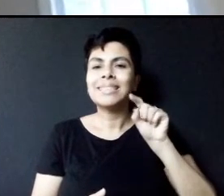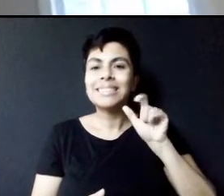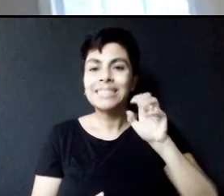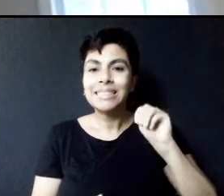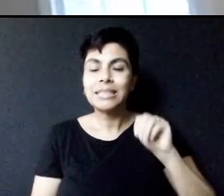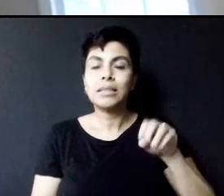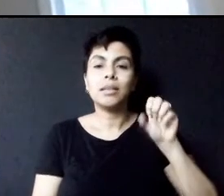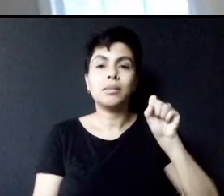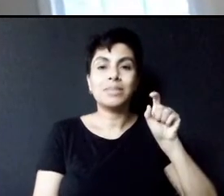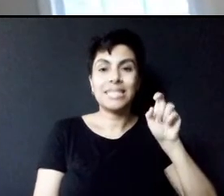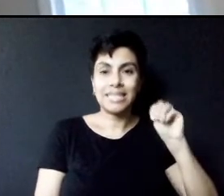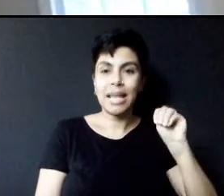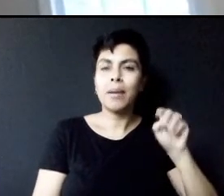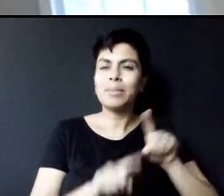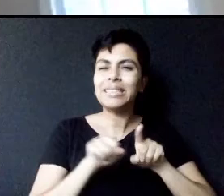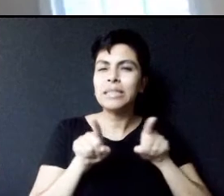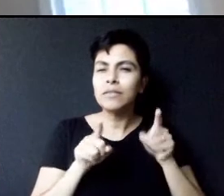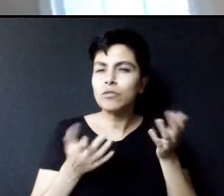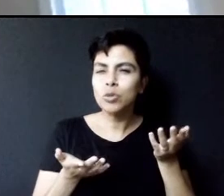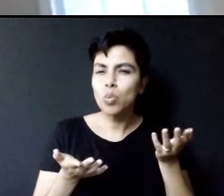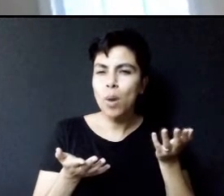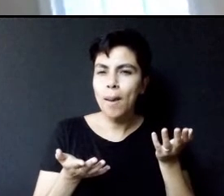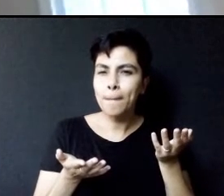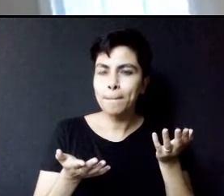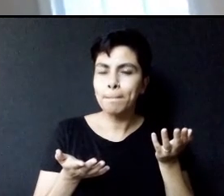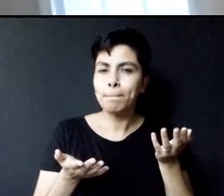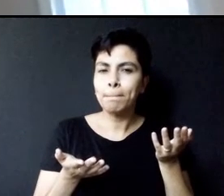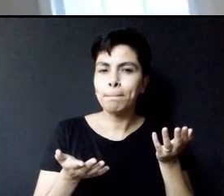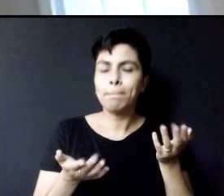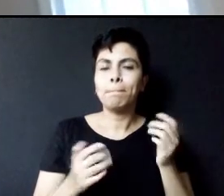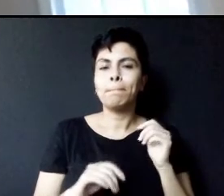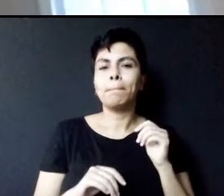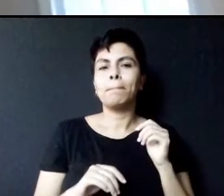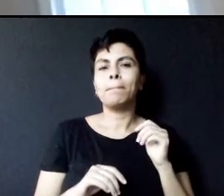STEAM and STEM may differ, and